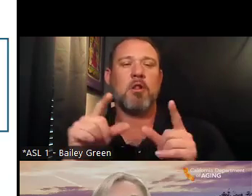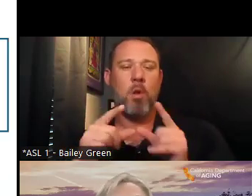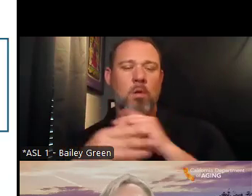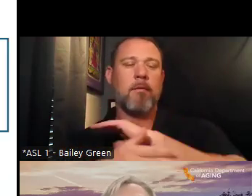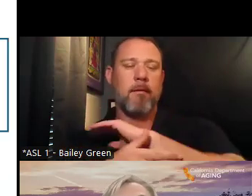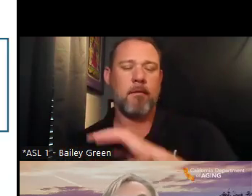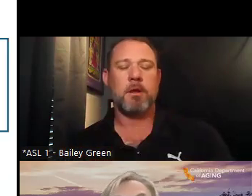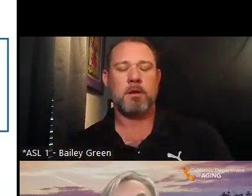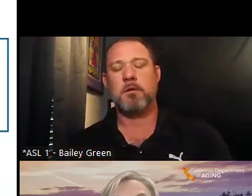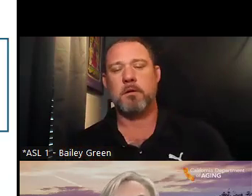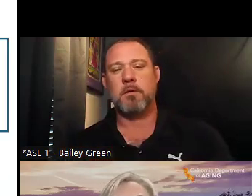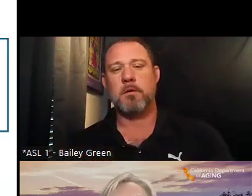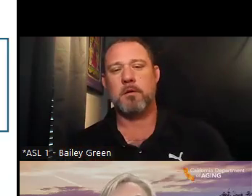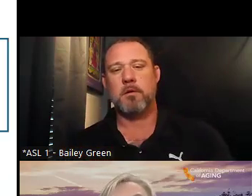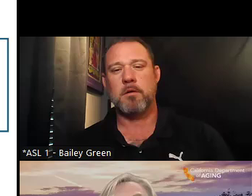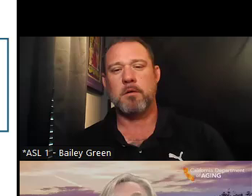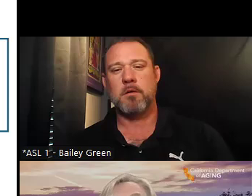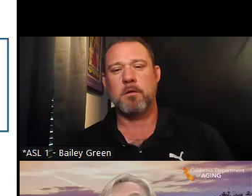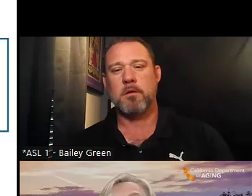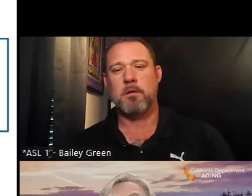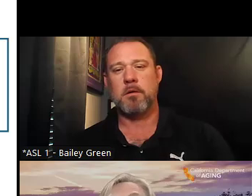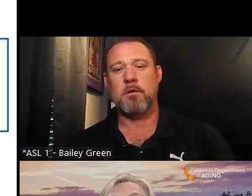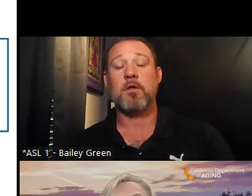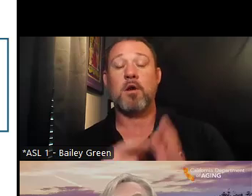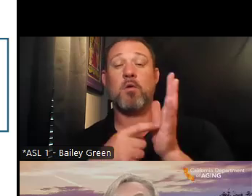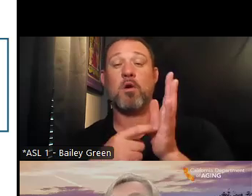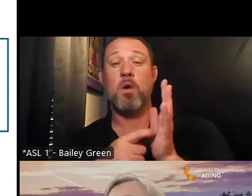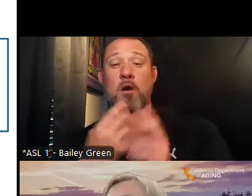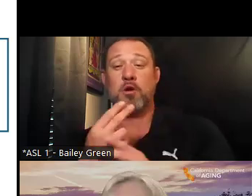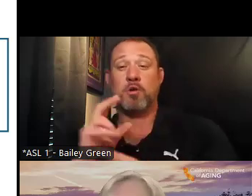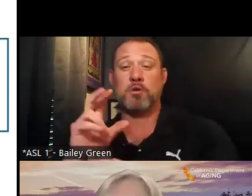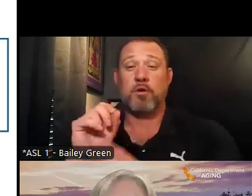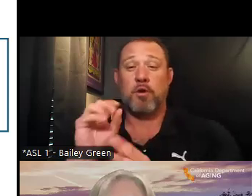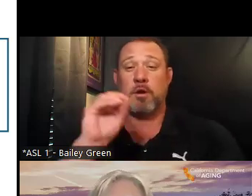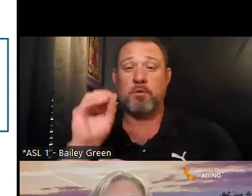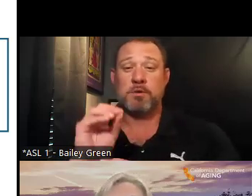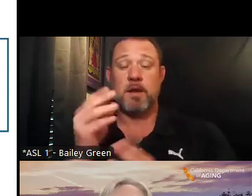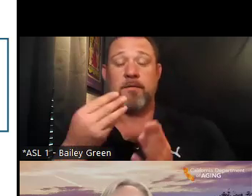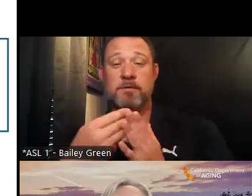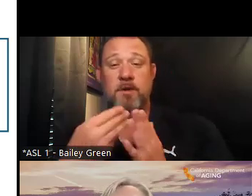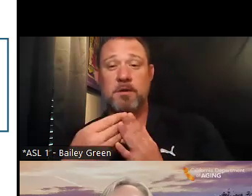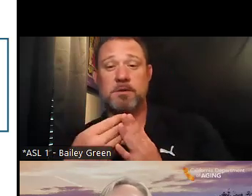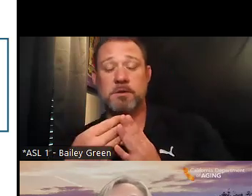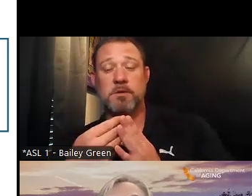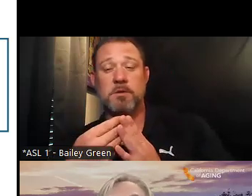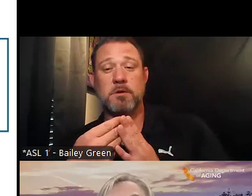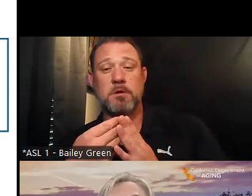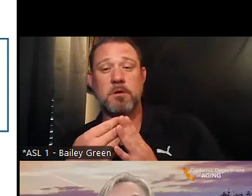counties. Those local counties are required to use 30% of those funds